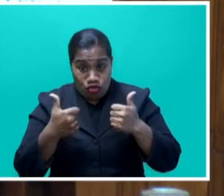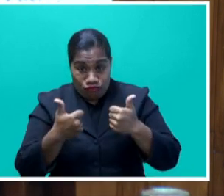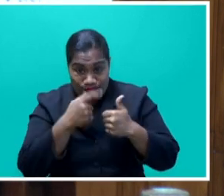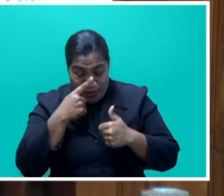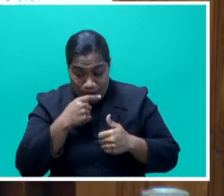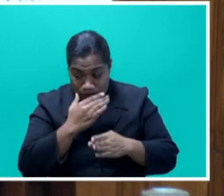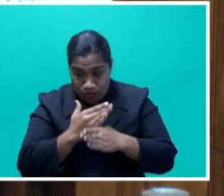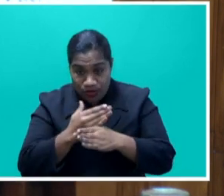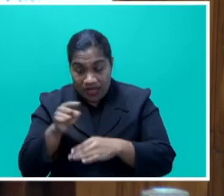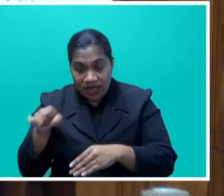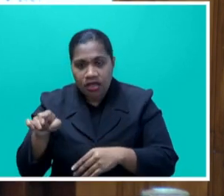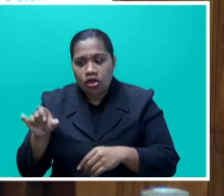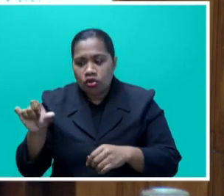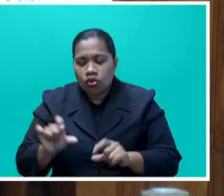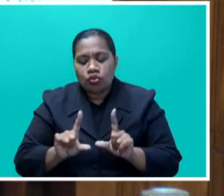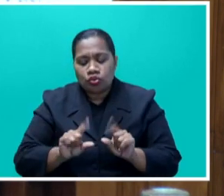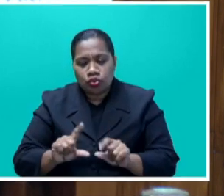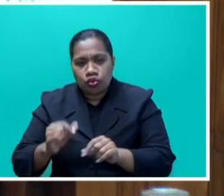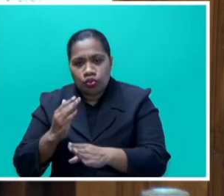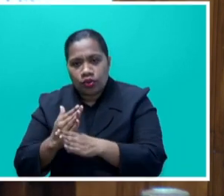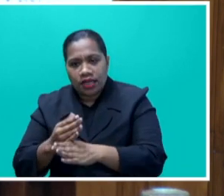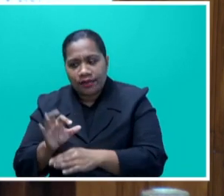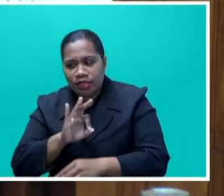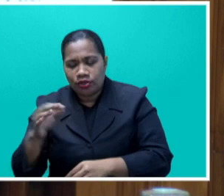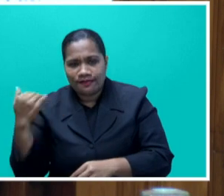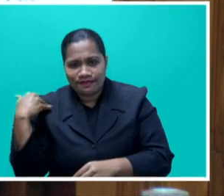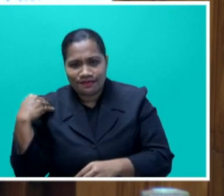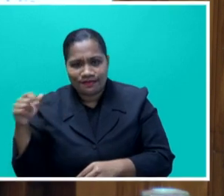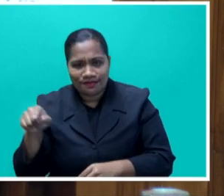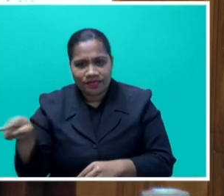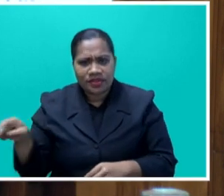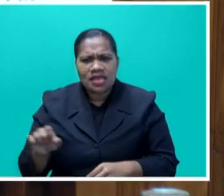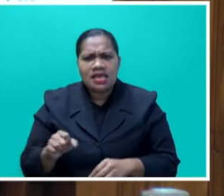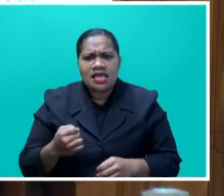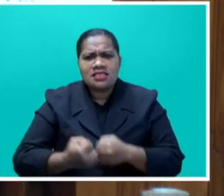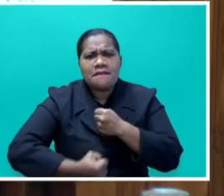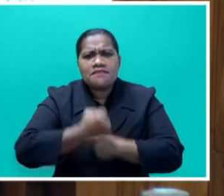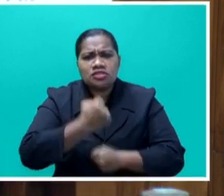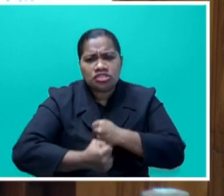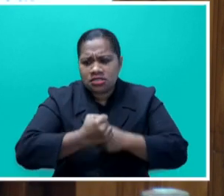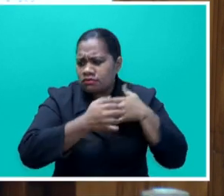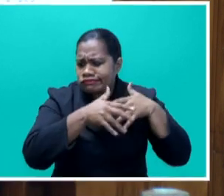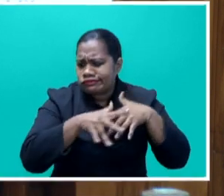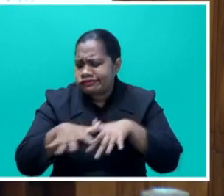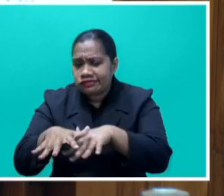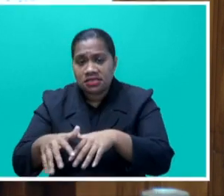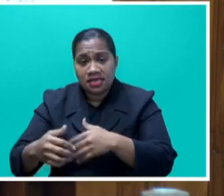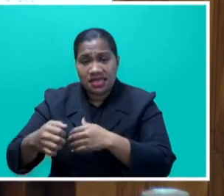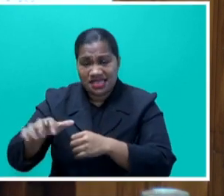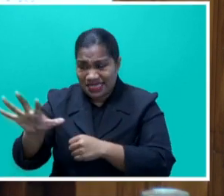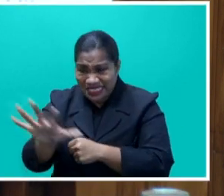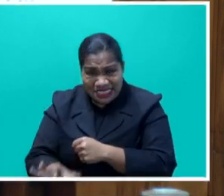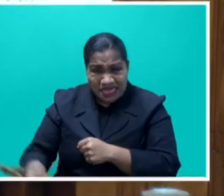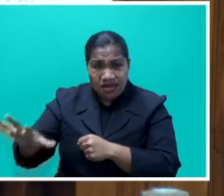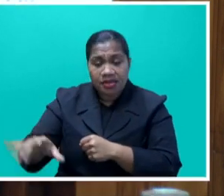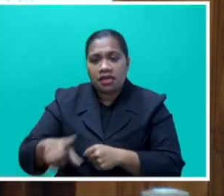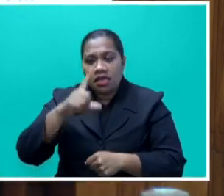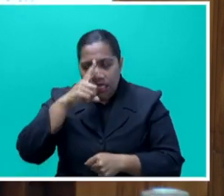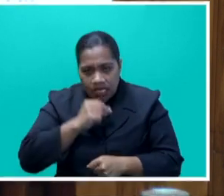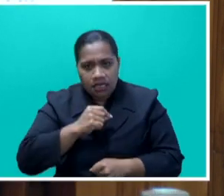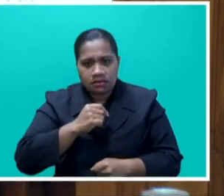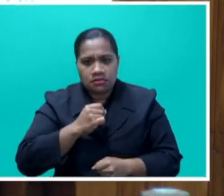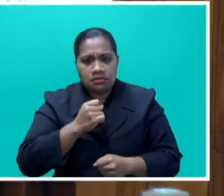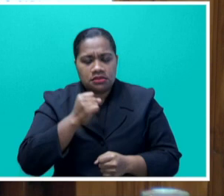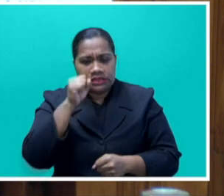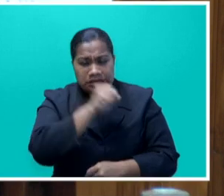minimum disturbance to the settlers. There are heavy machinery moving into the settlement that can cause serious injuries or fatalities if